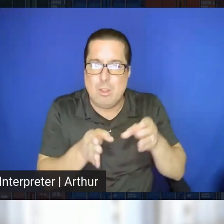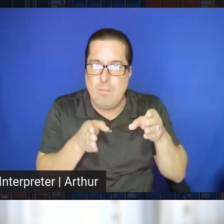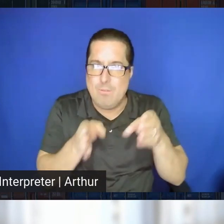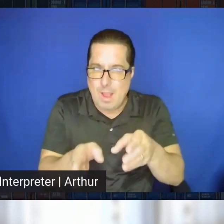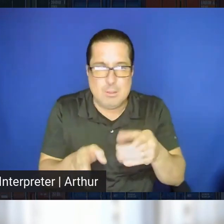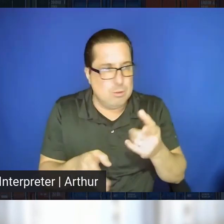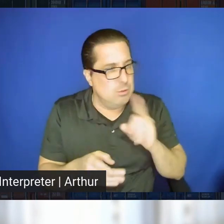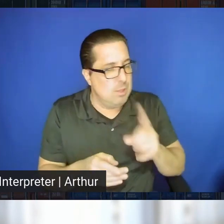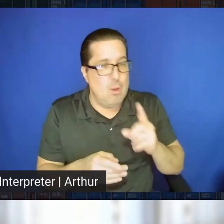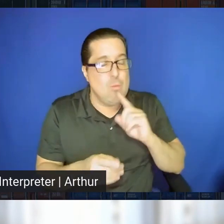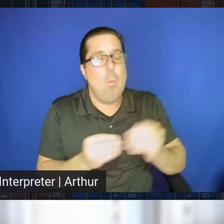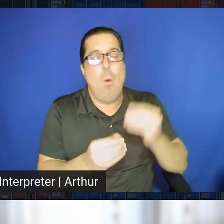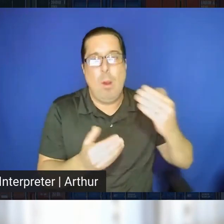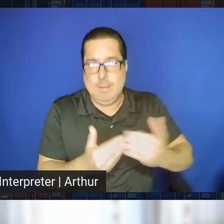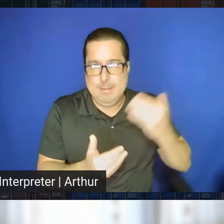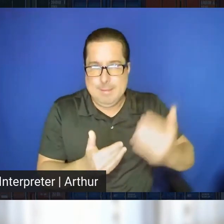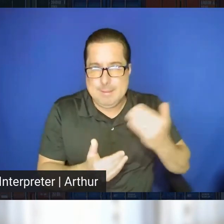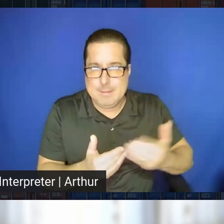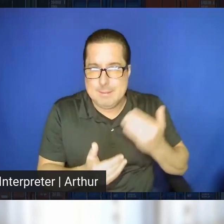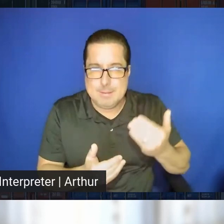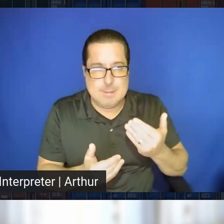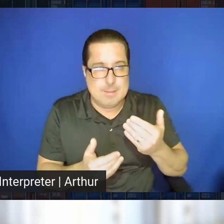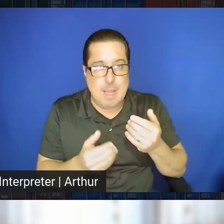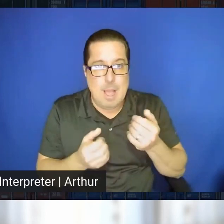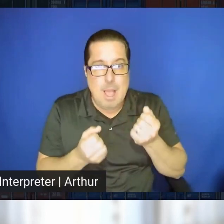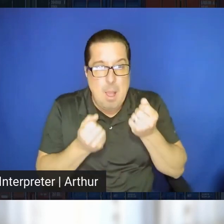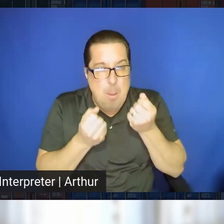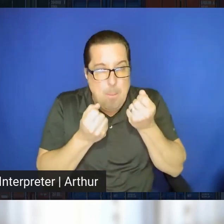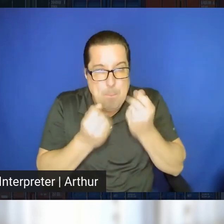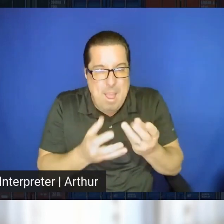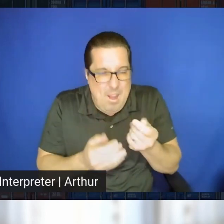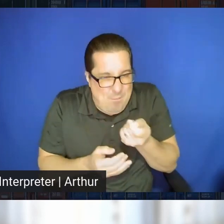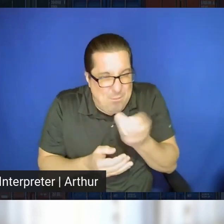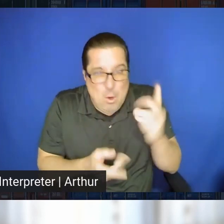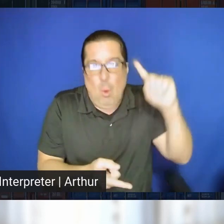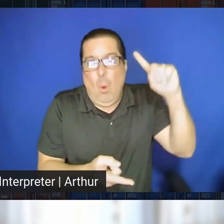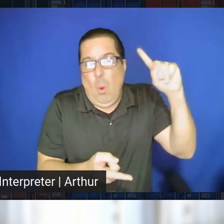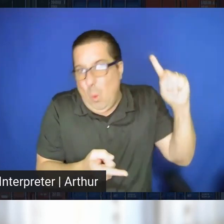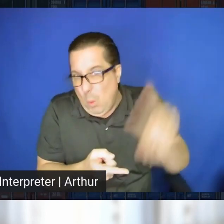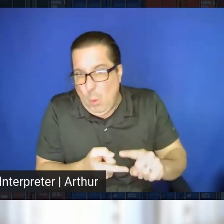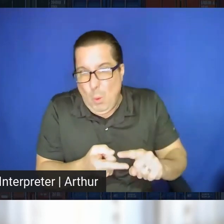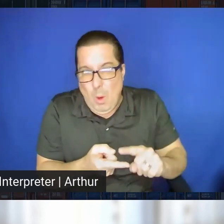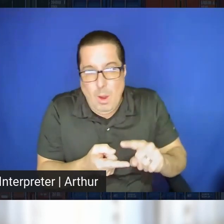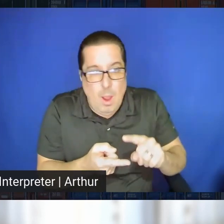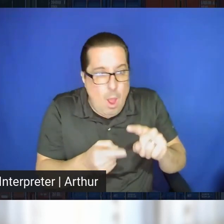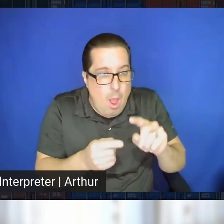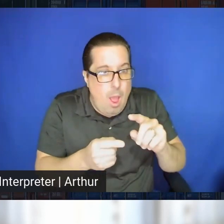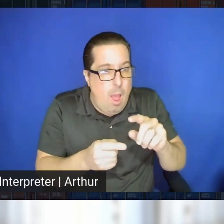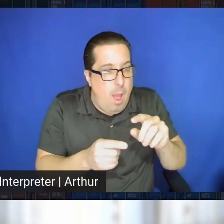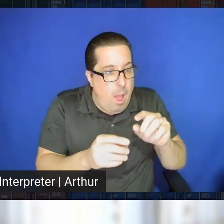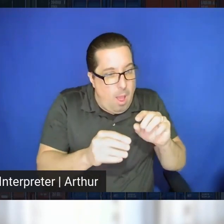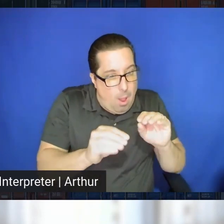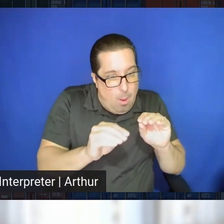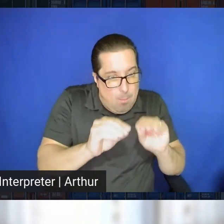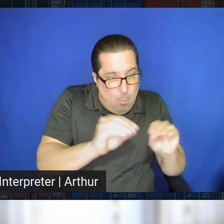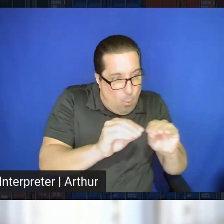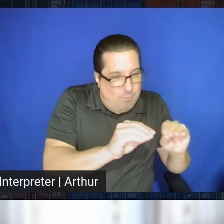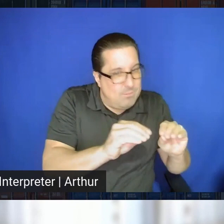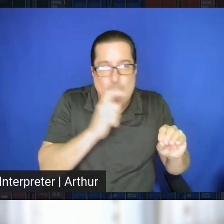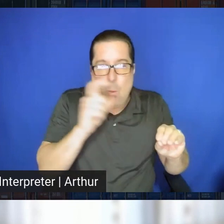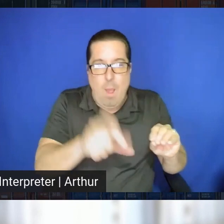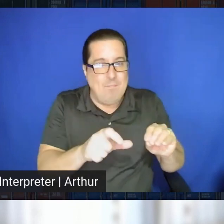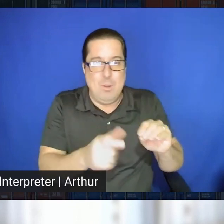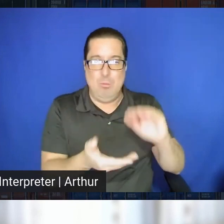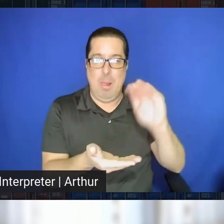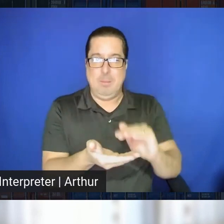it's much easier. It's many fewer moving parts than you would have in the sidecar model. So I've got to talk about that.